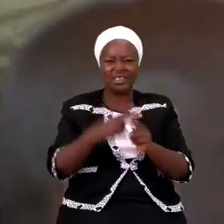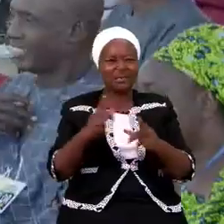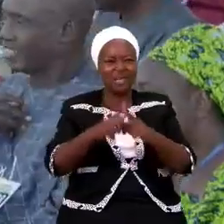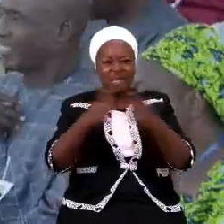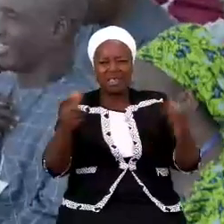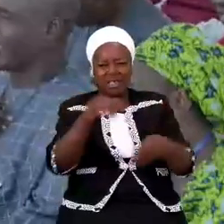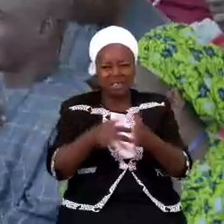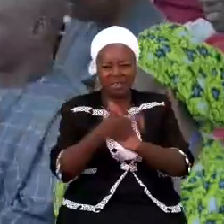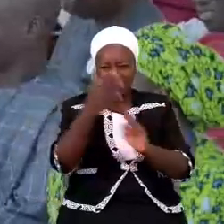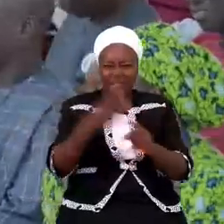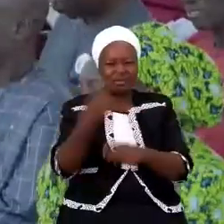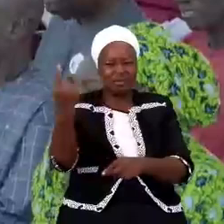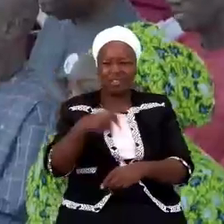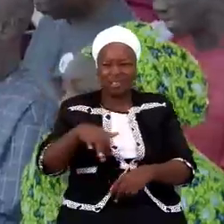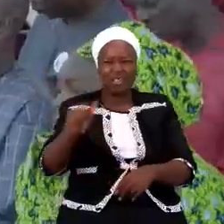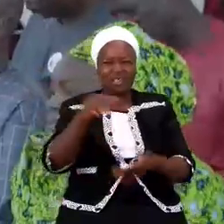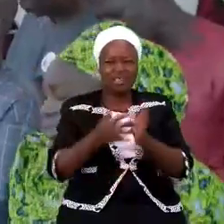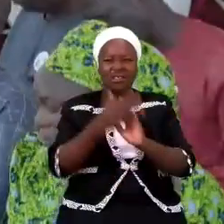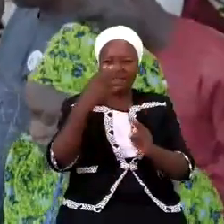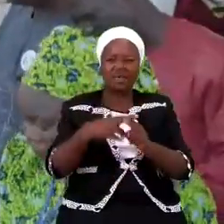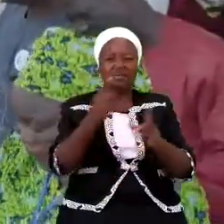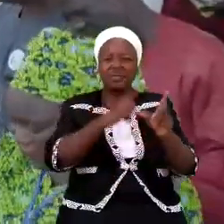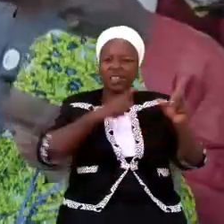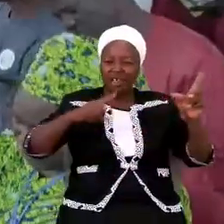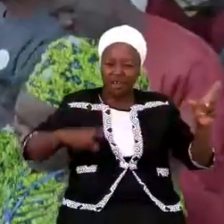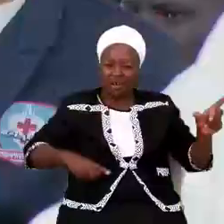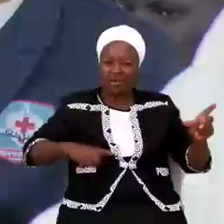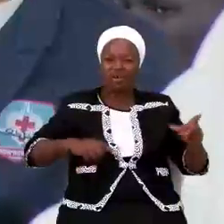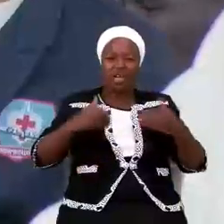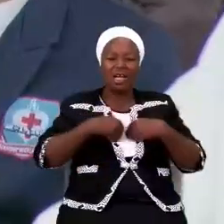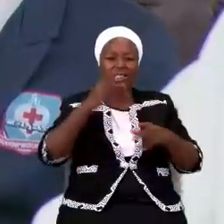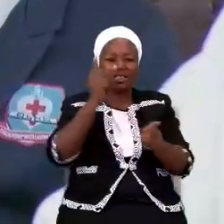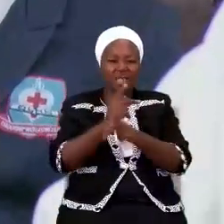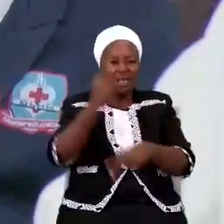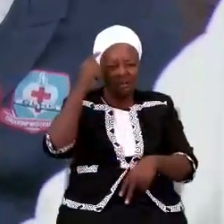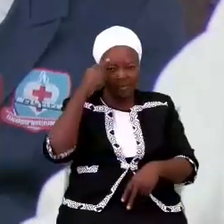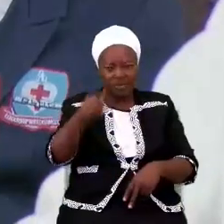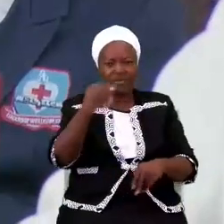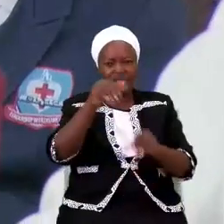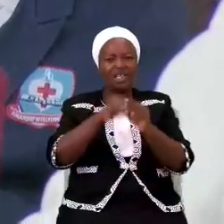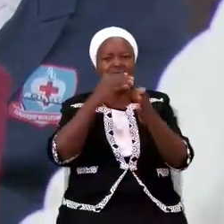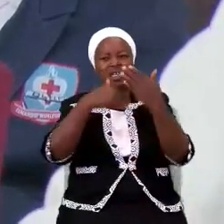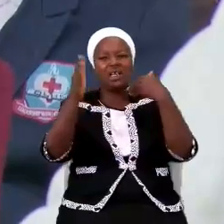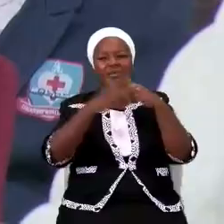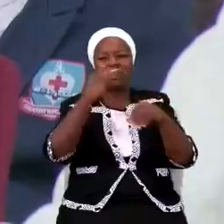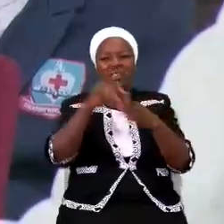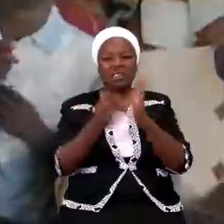heaven. I will be there. I will be there. I must